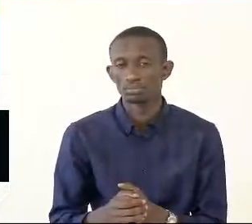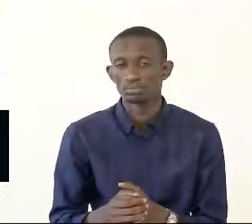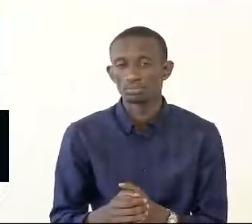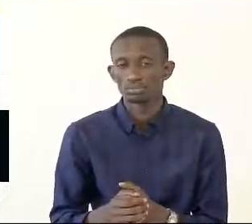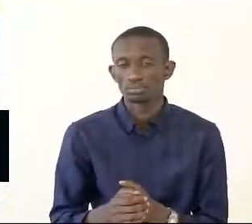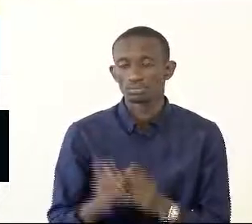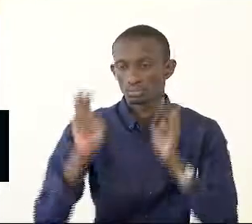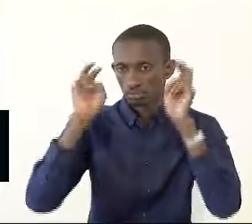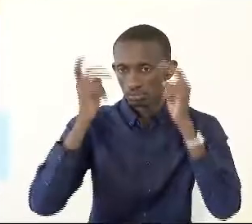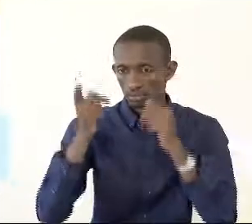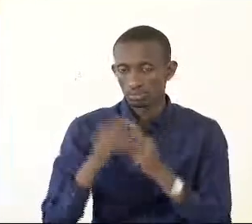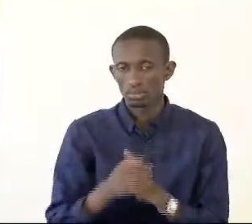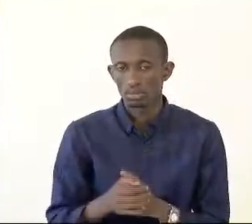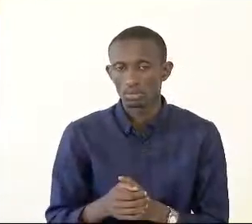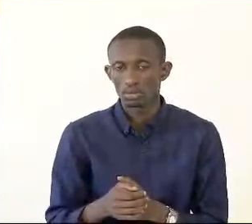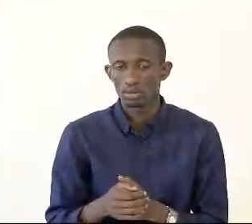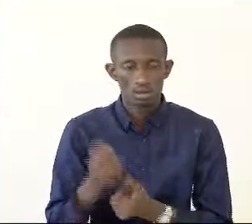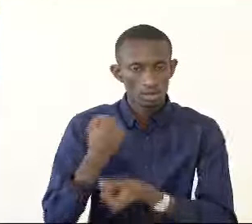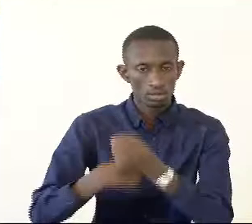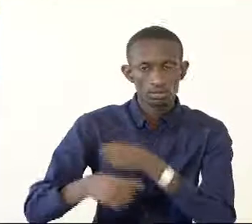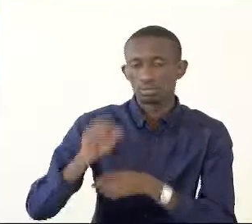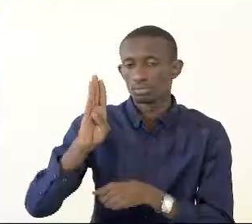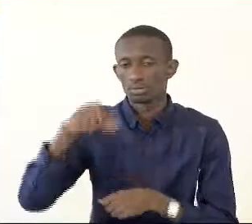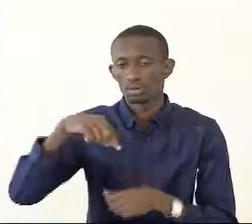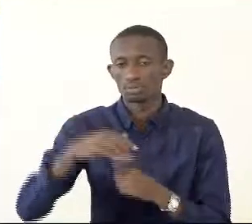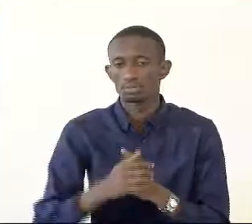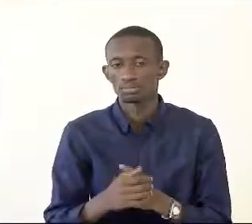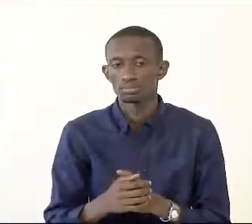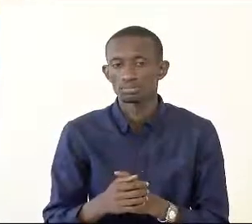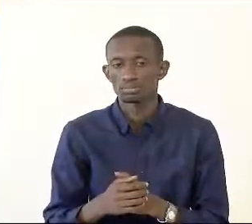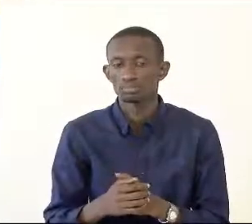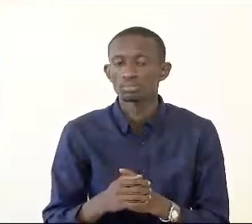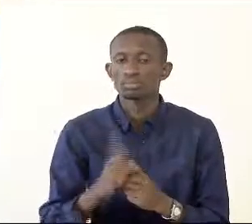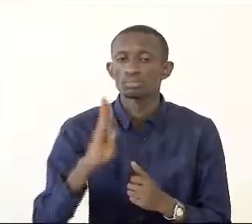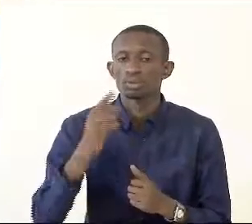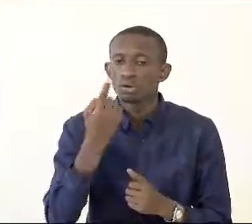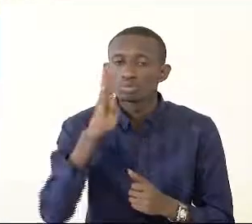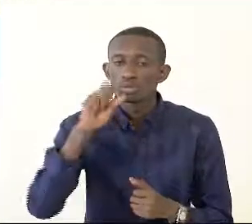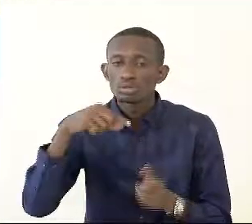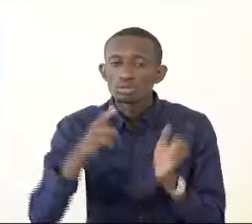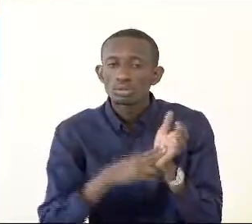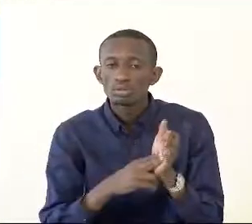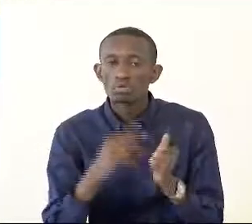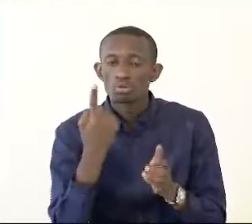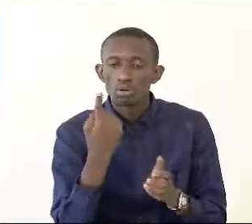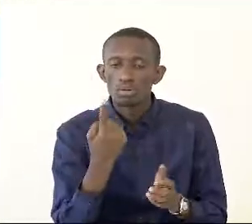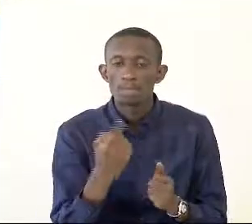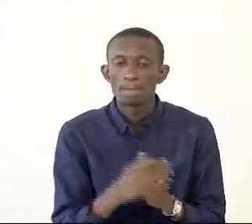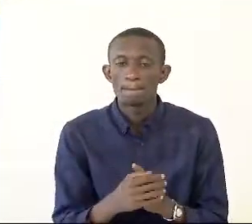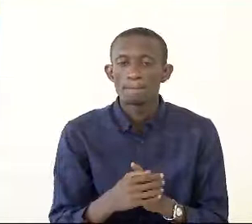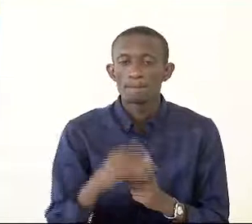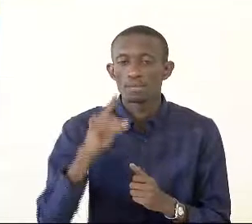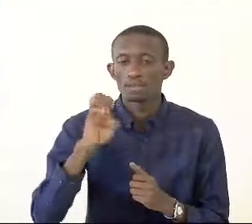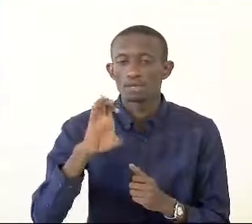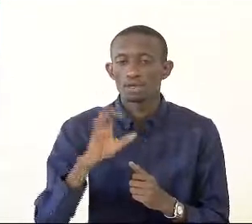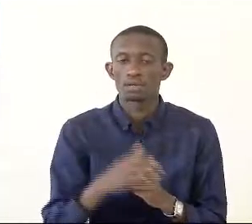activity is the becquerel, whereby this becquerel is equal to 1 decay per second. So then,